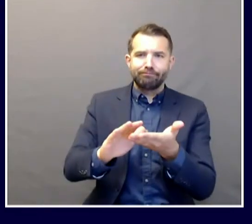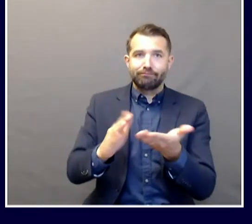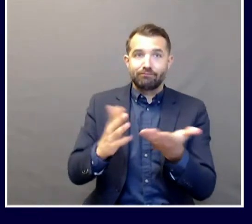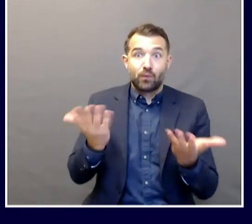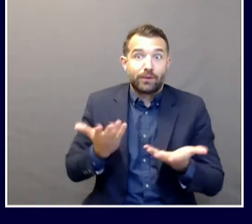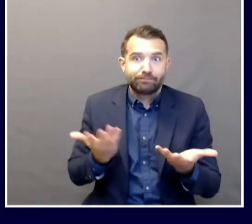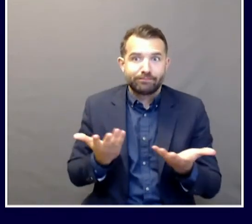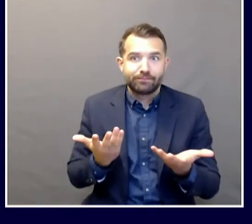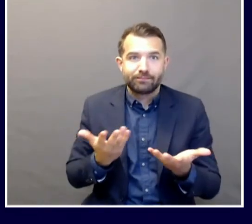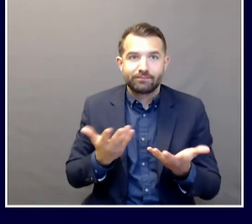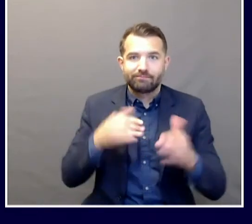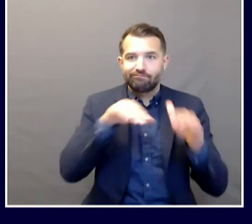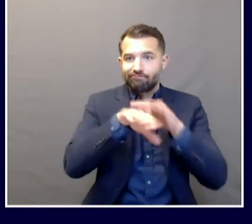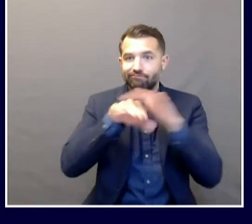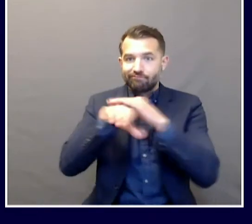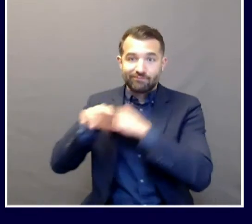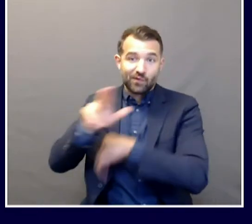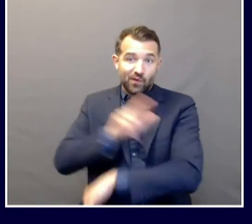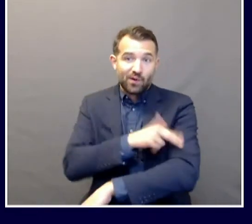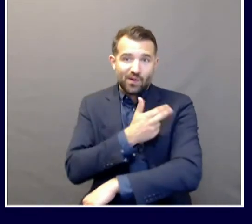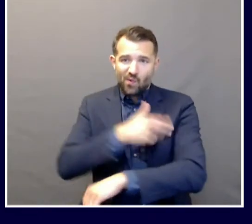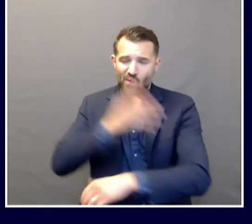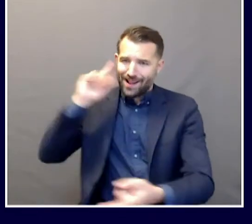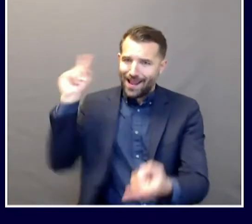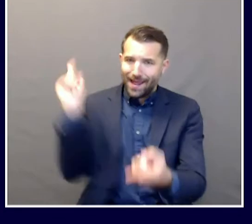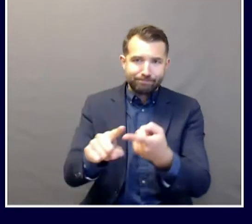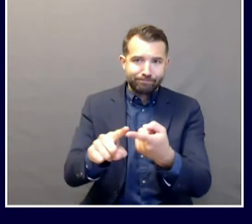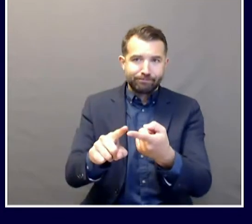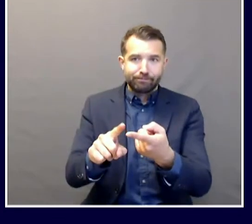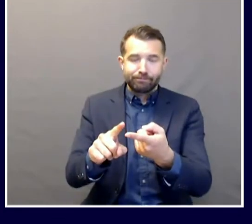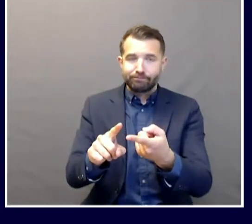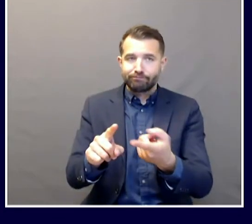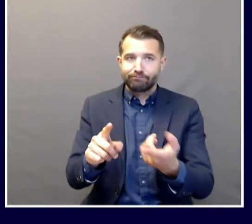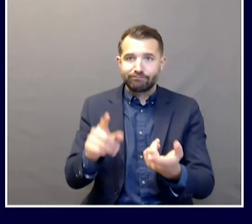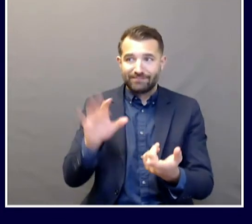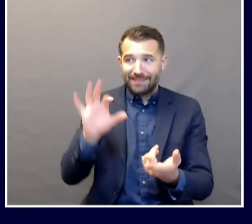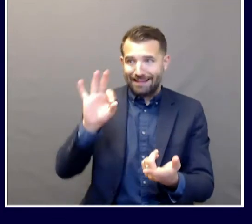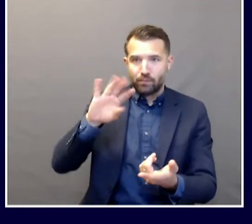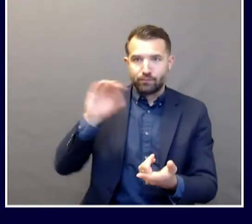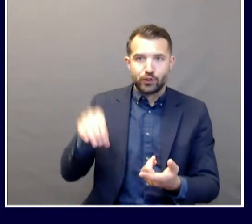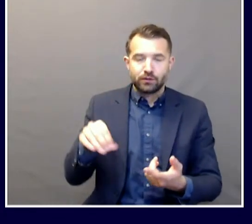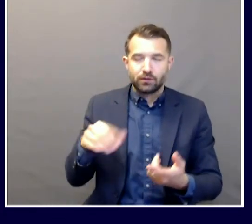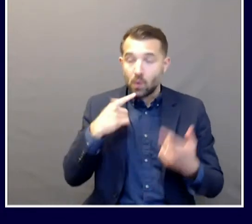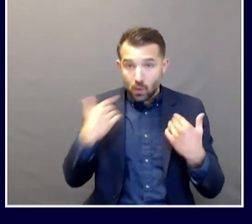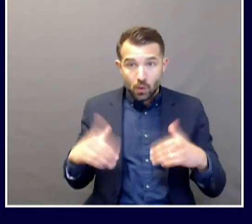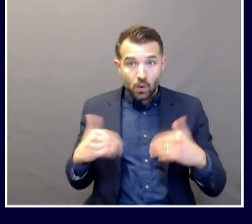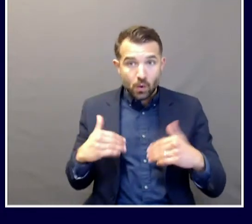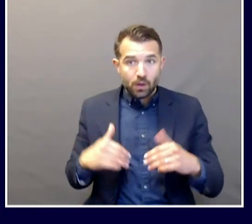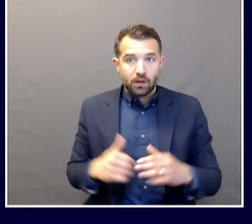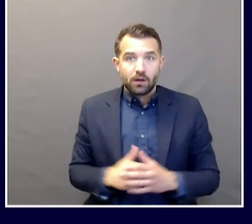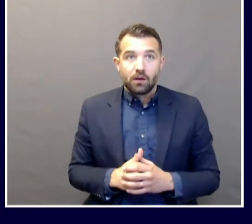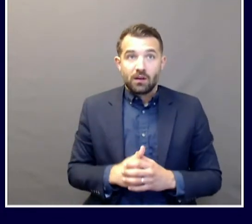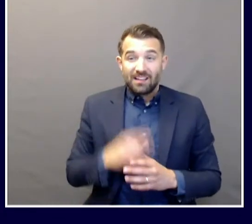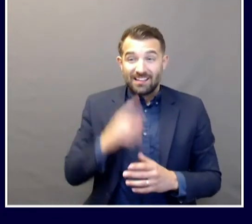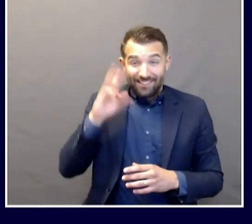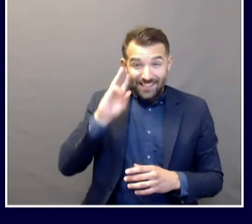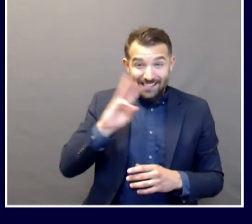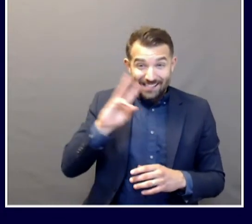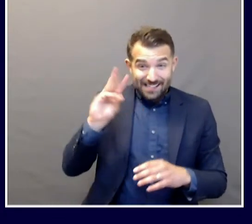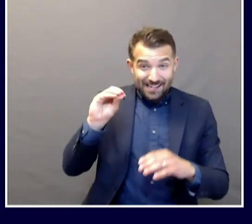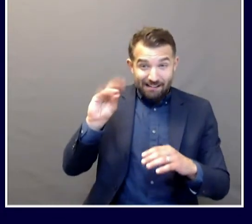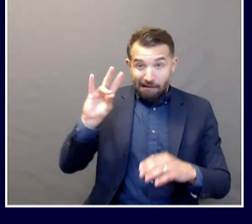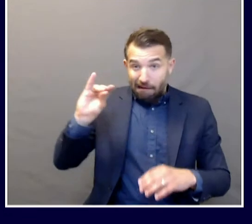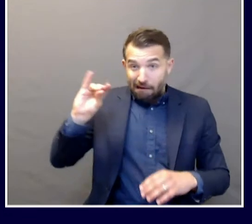94%, virtually eliminating hospitalizations in those who are vaccinated in their 60s, 70s, 80s, and